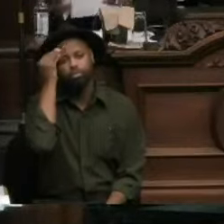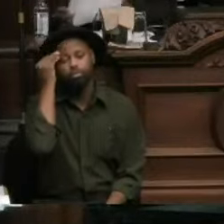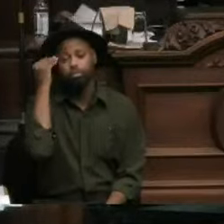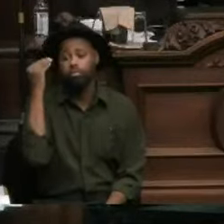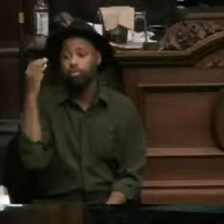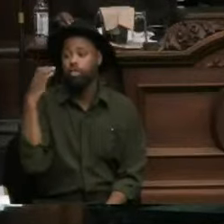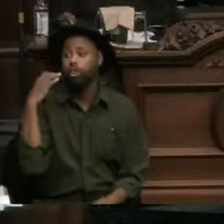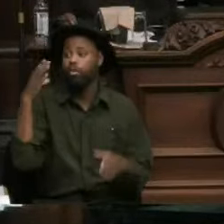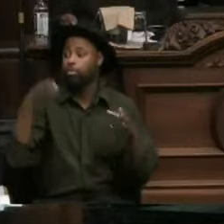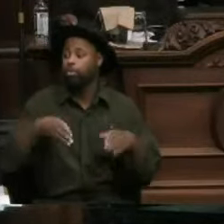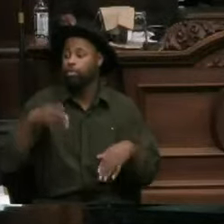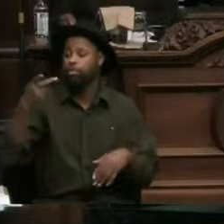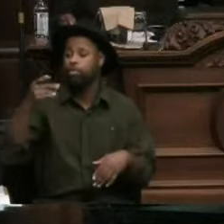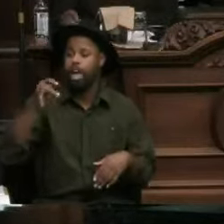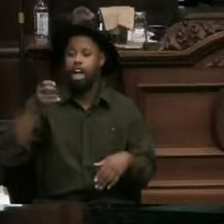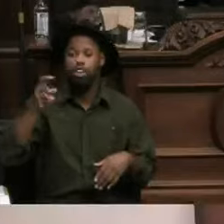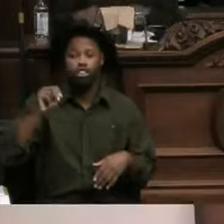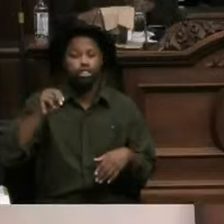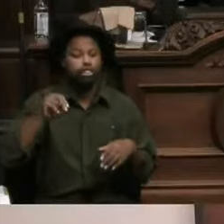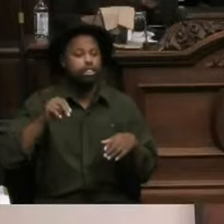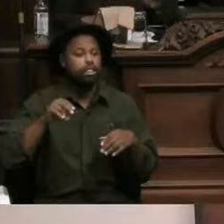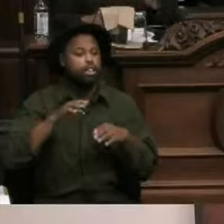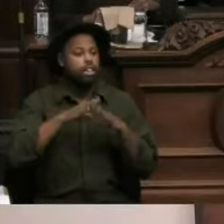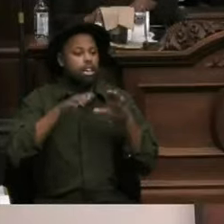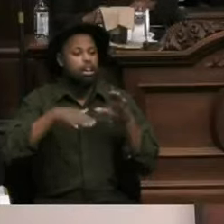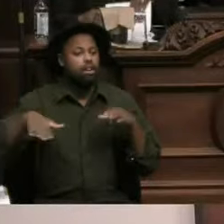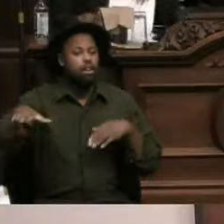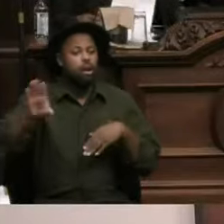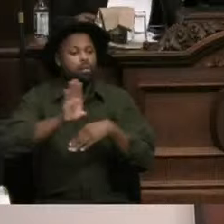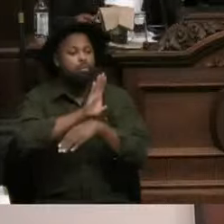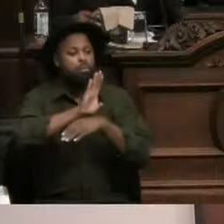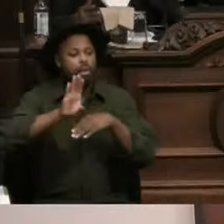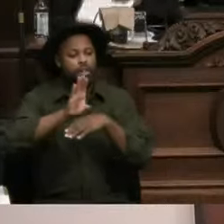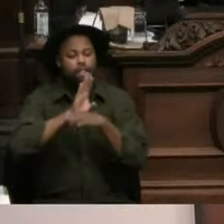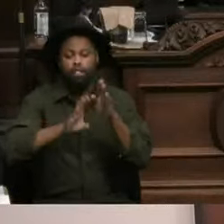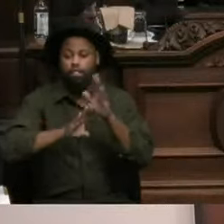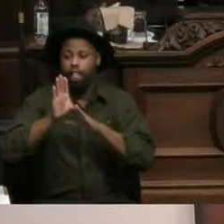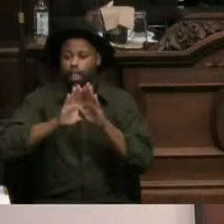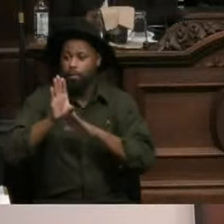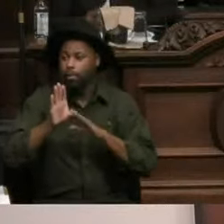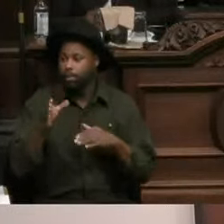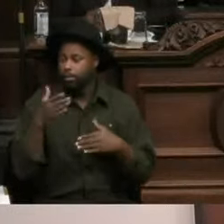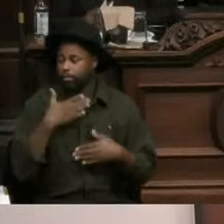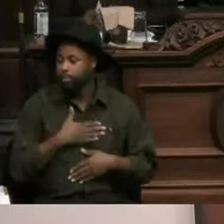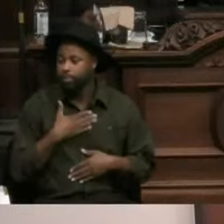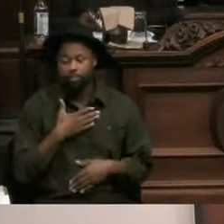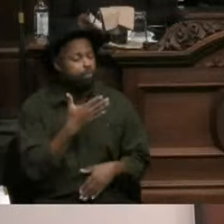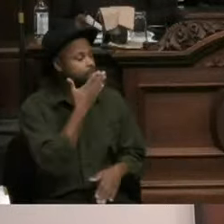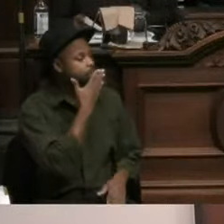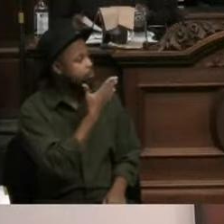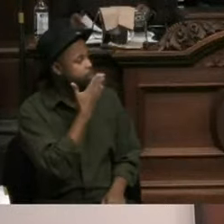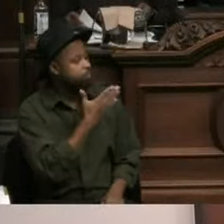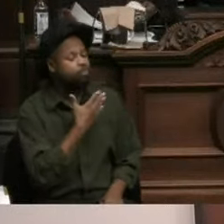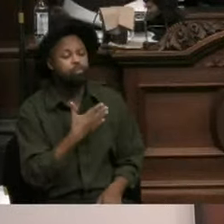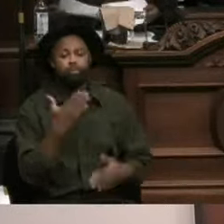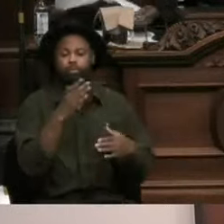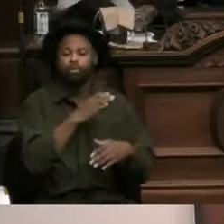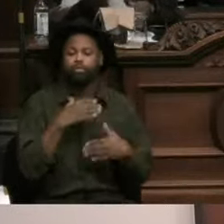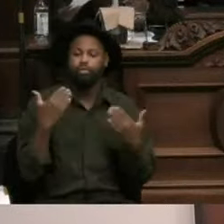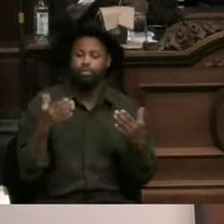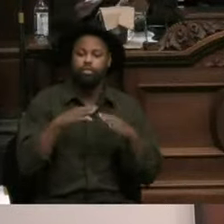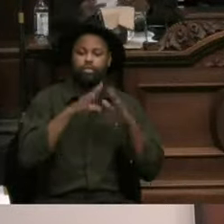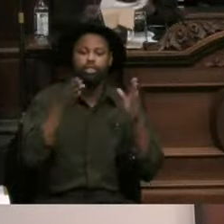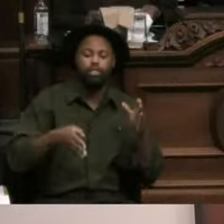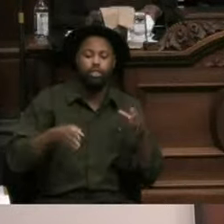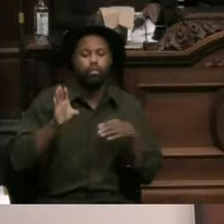Chairperson Patterson, the Neighborhood and Business Development Committee report, please. Thank you, President Melendez. To the Council, the Neighborhood and Business Development